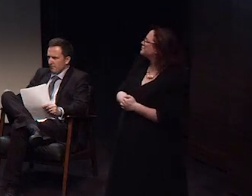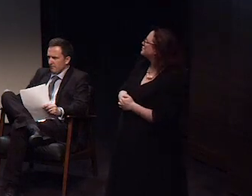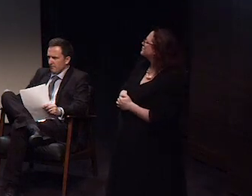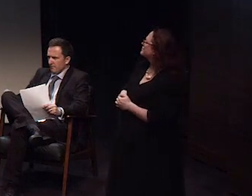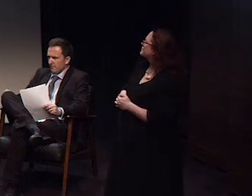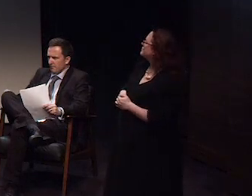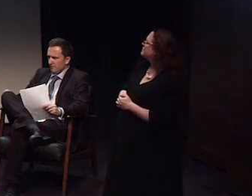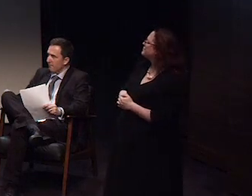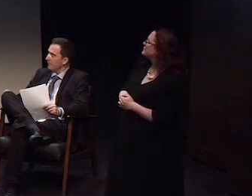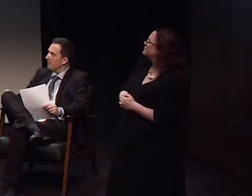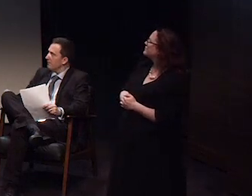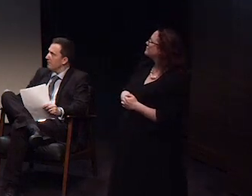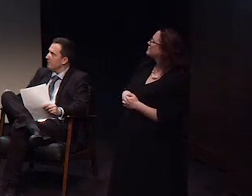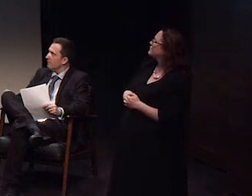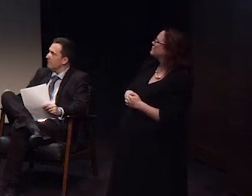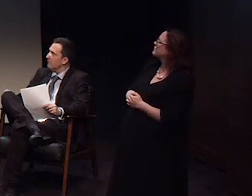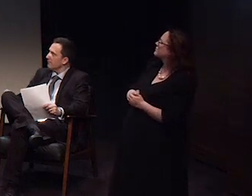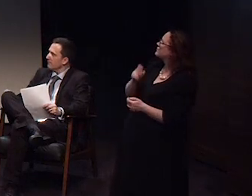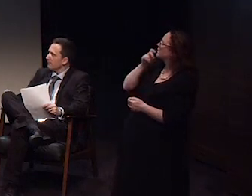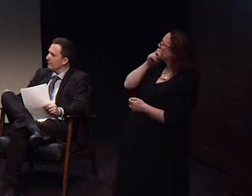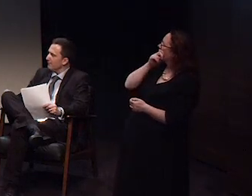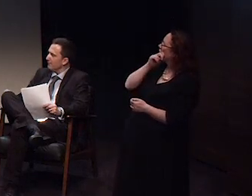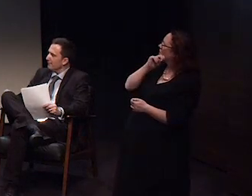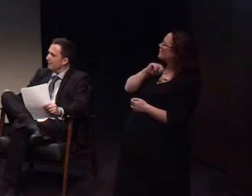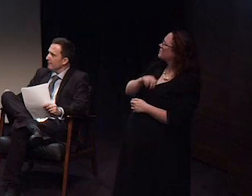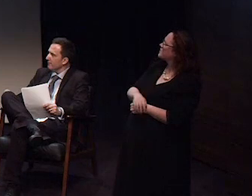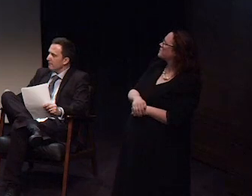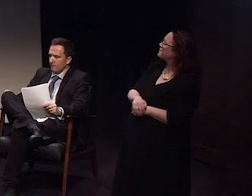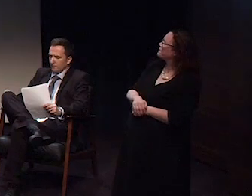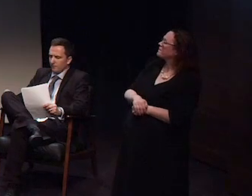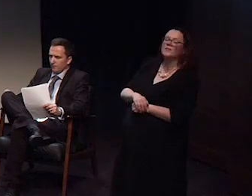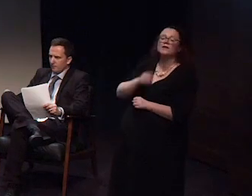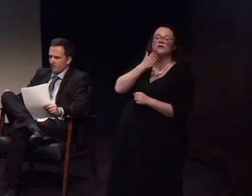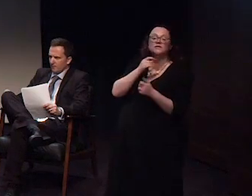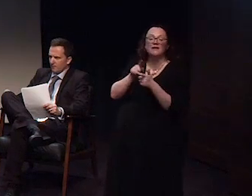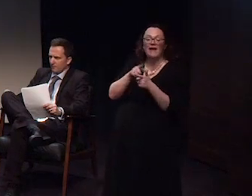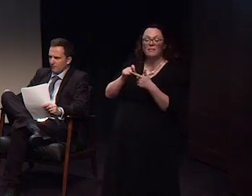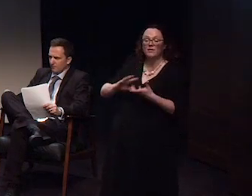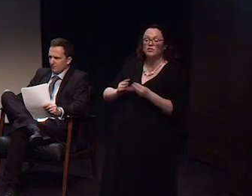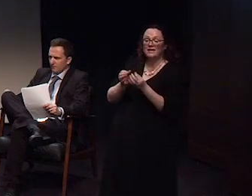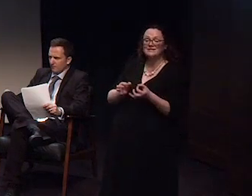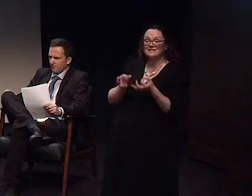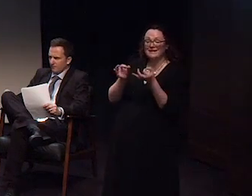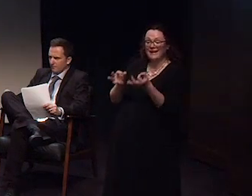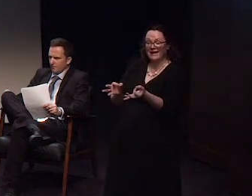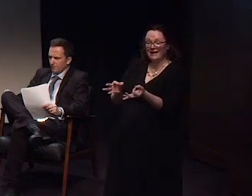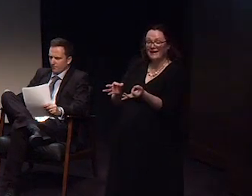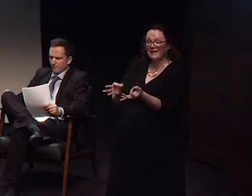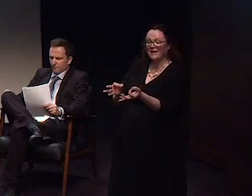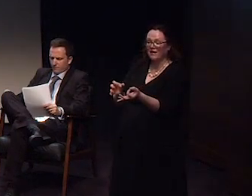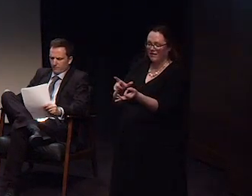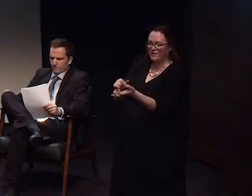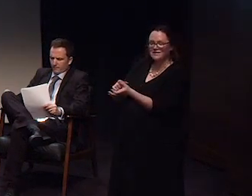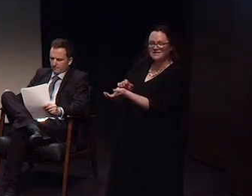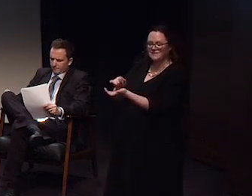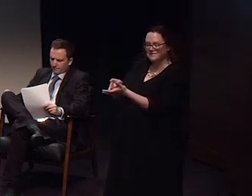of application creates a certain delay of action when there are technical problems, because SARA is